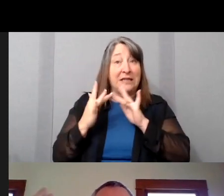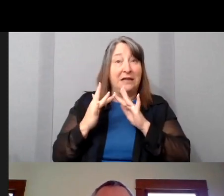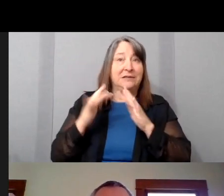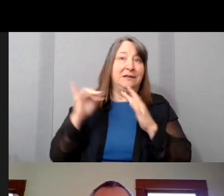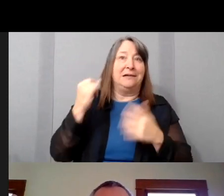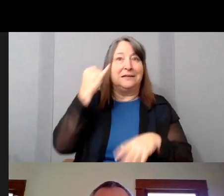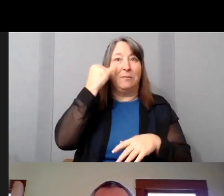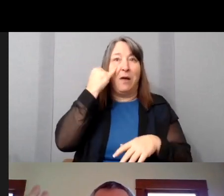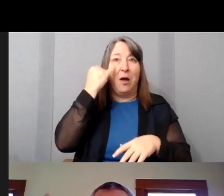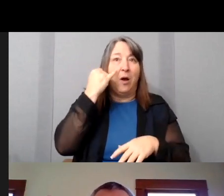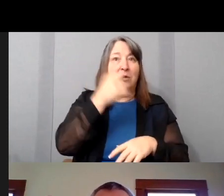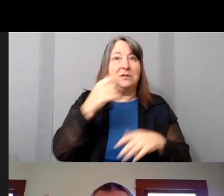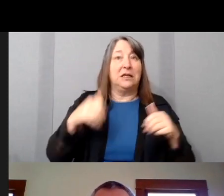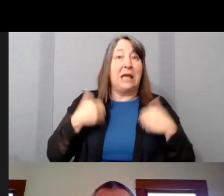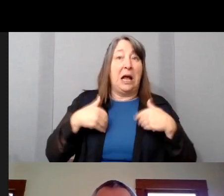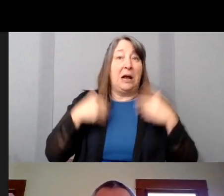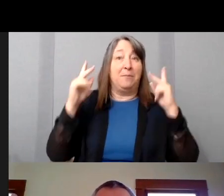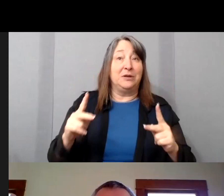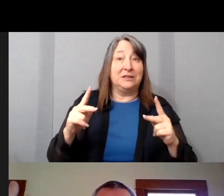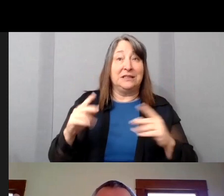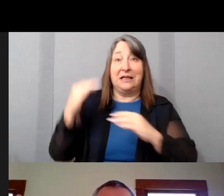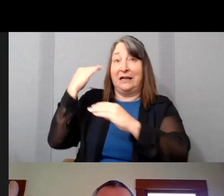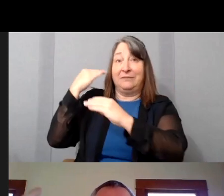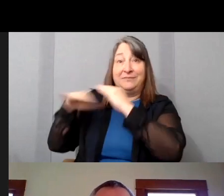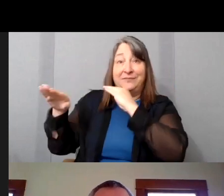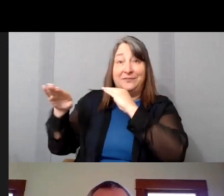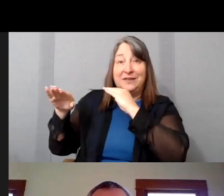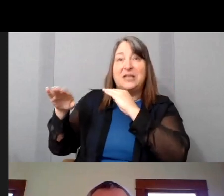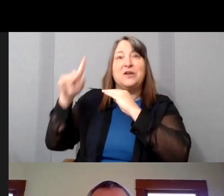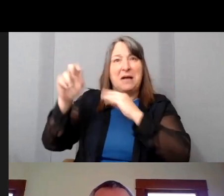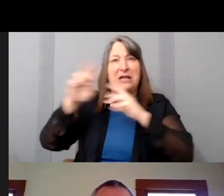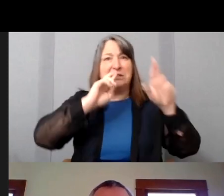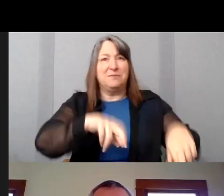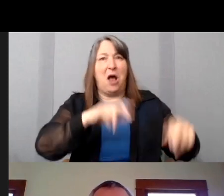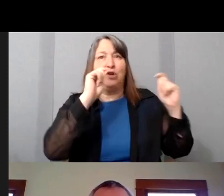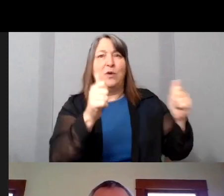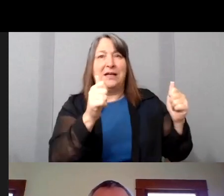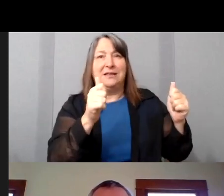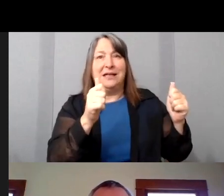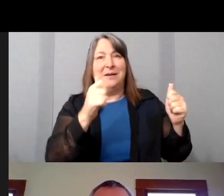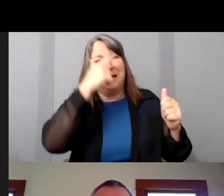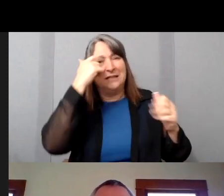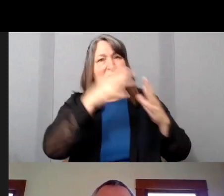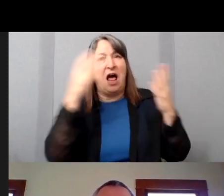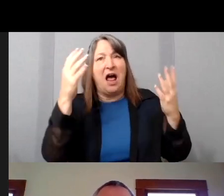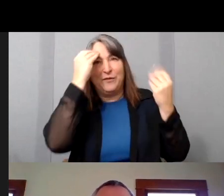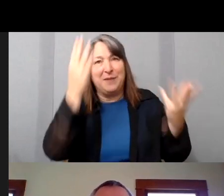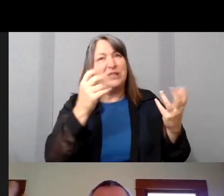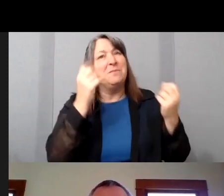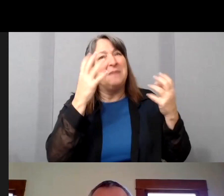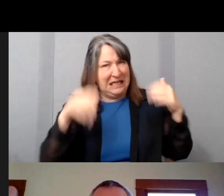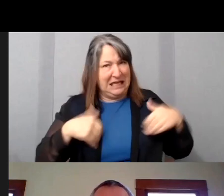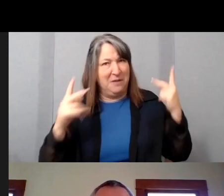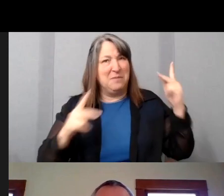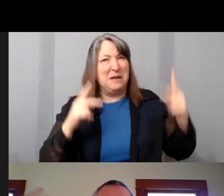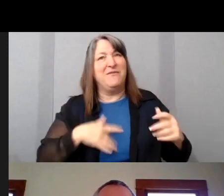or other text message, you got to respond fairly quickly, because there was a lot in the literature around young people feeling